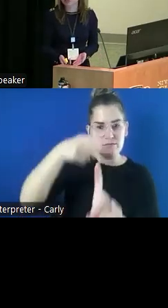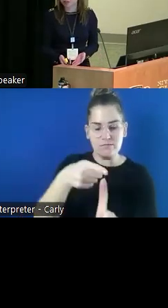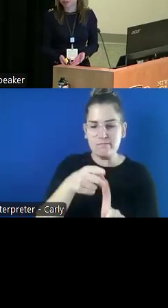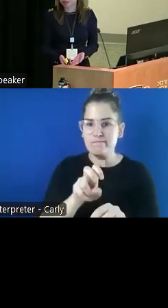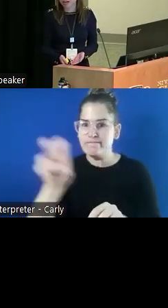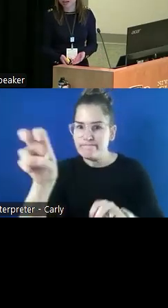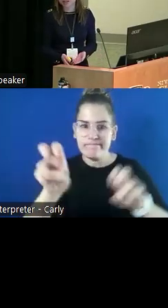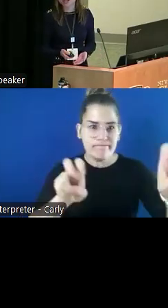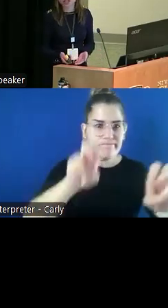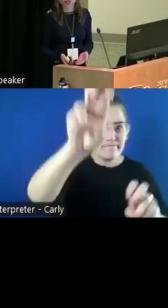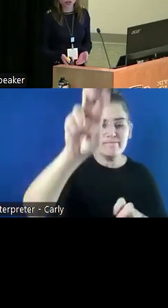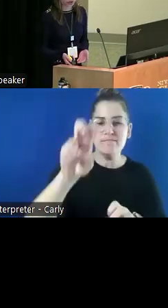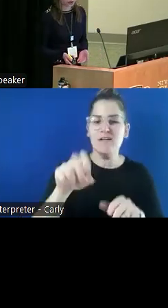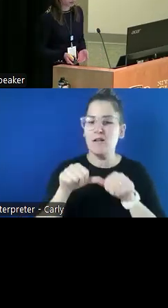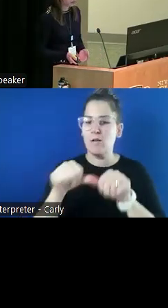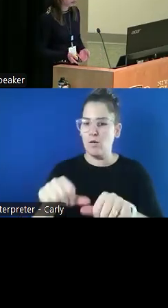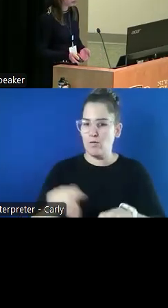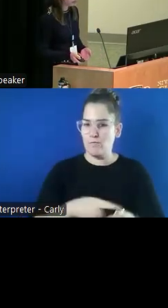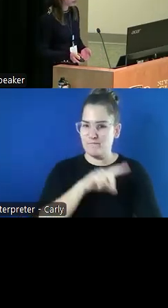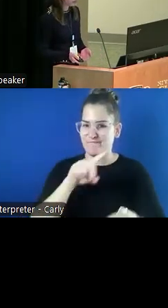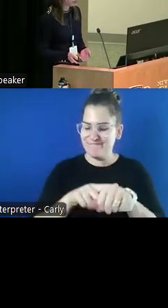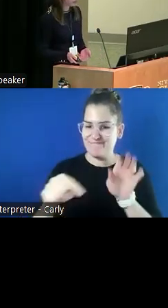negative symptoms in CHR youth.